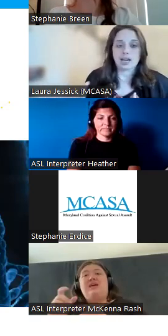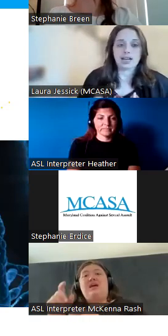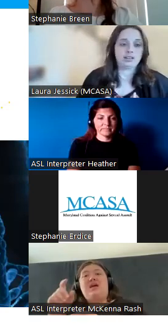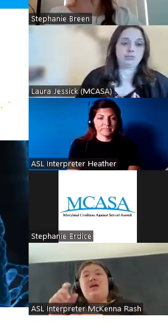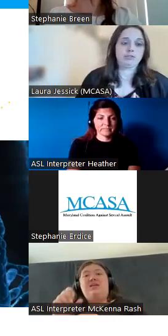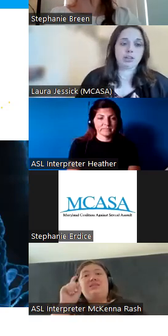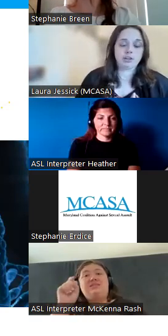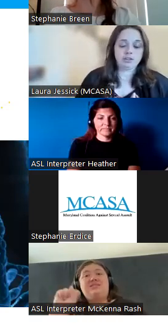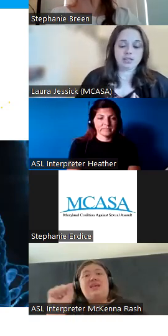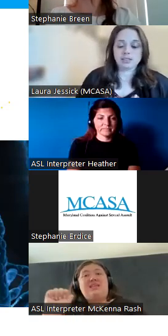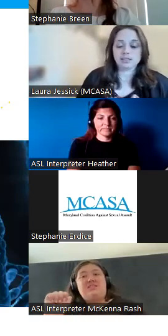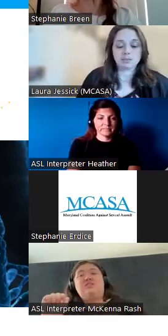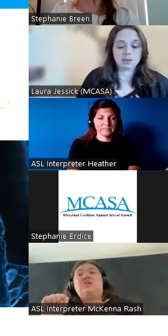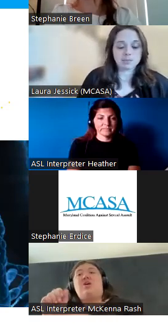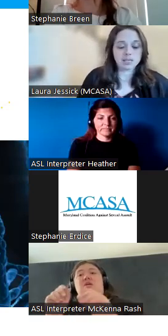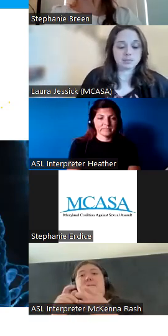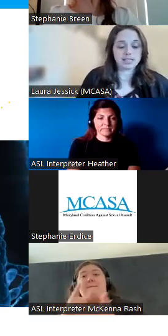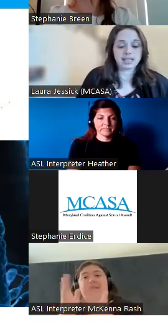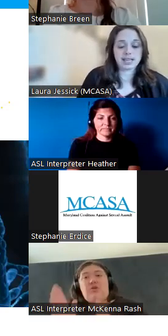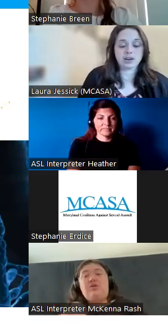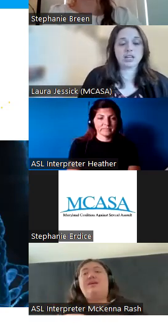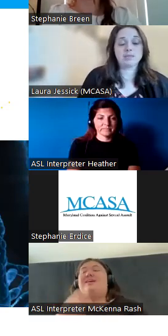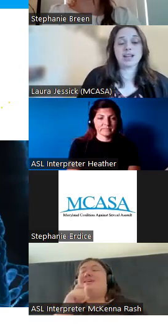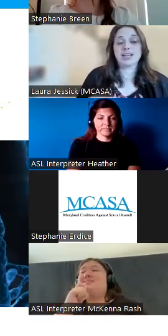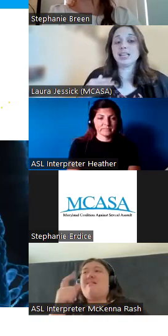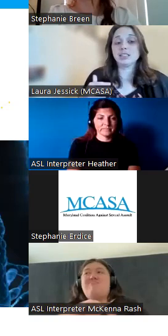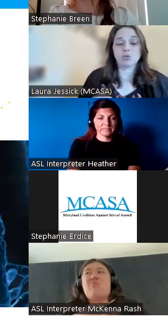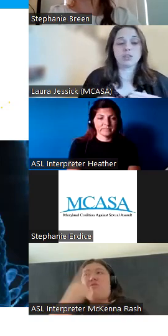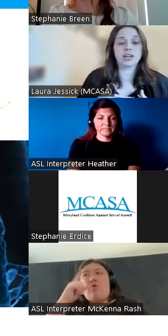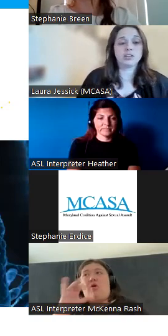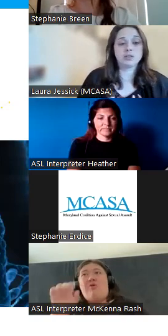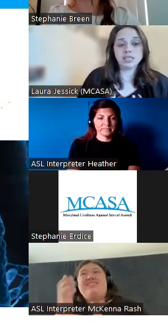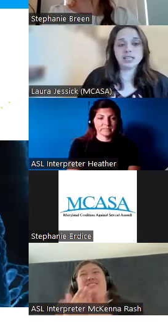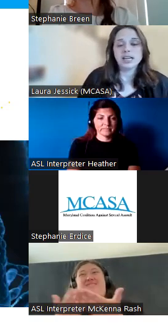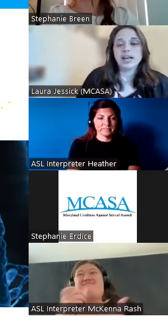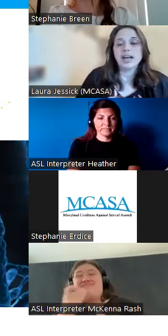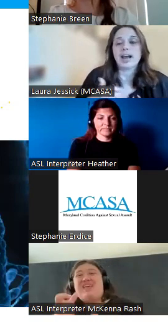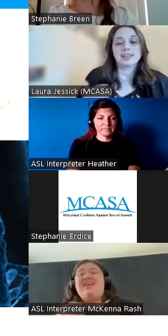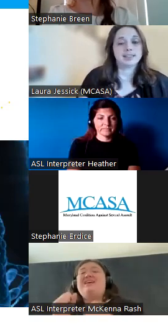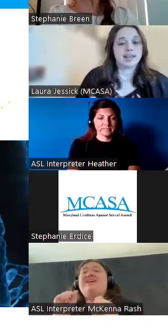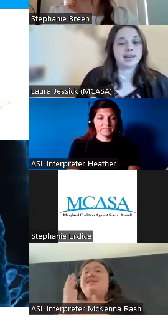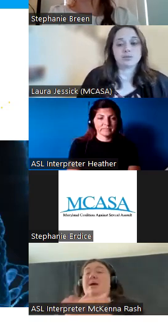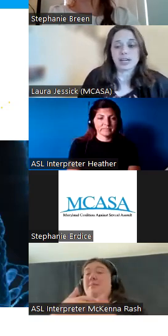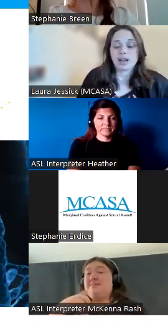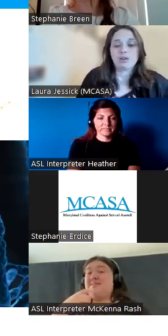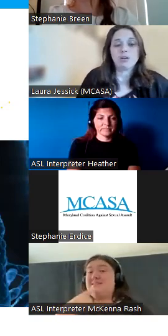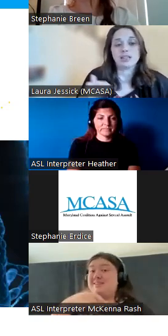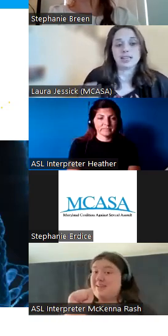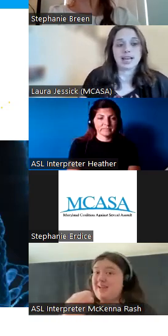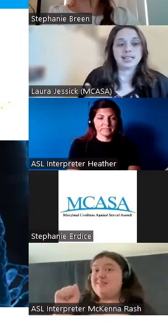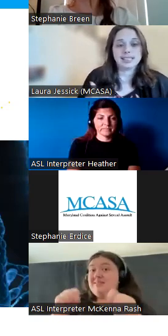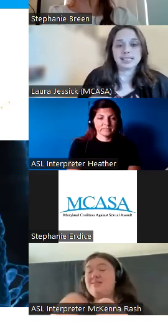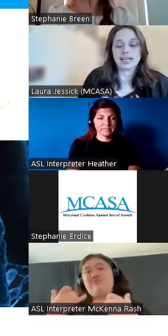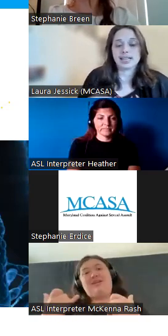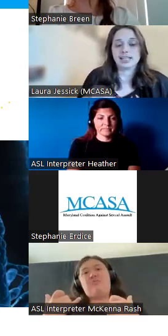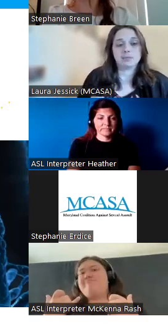is not eligible for CODIS. Some companies may say or claim that it is, or that it could be. As it stands right now,